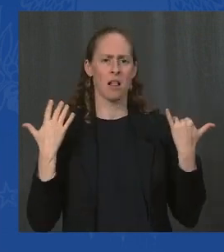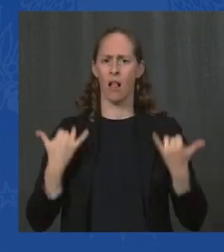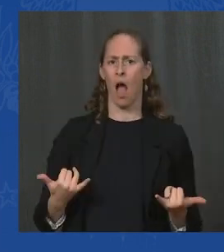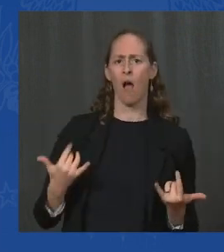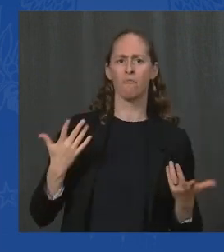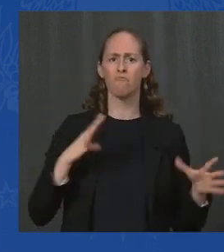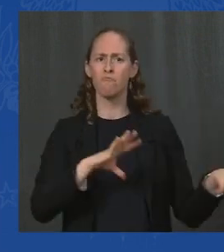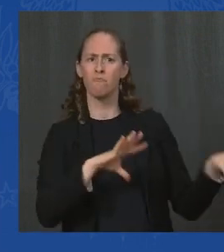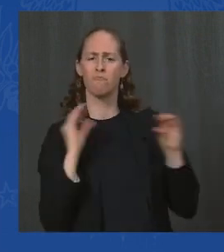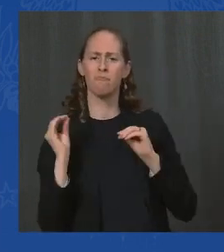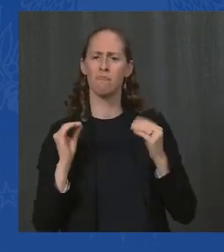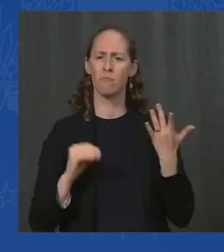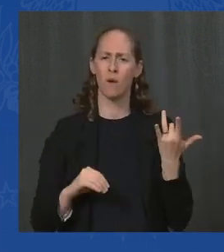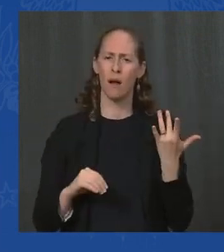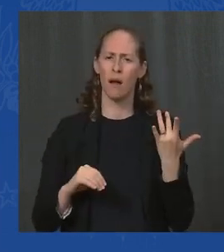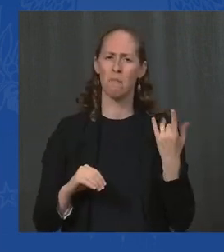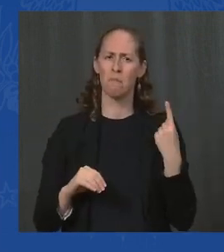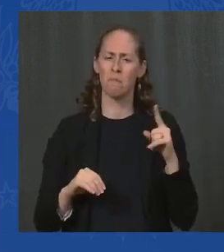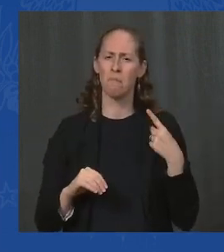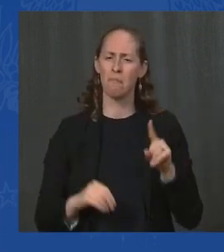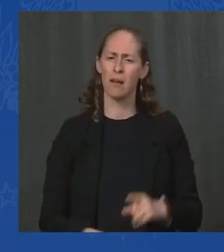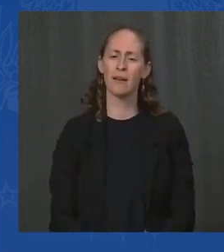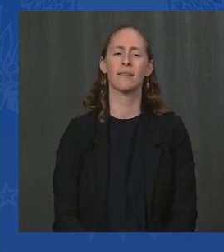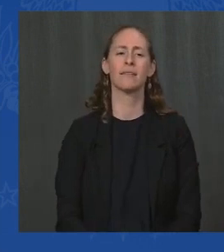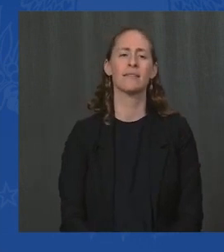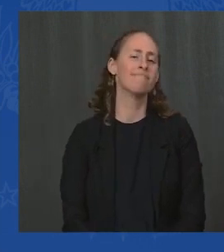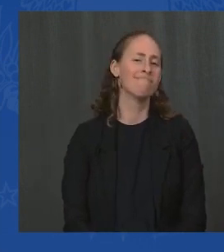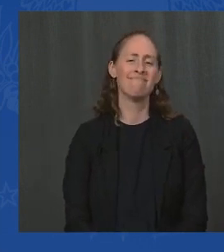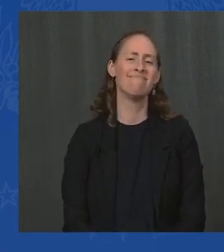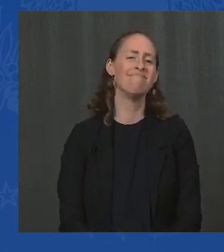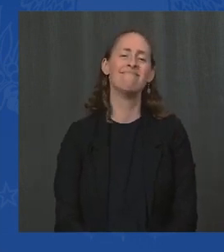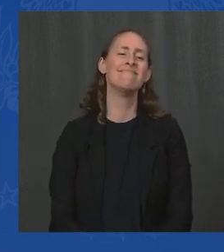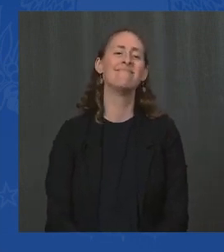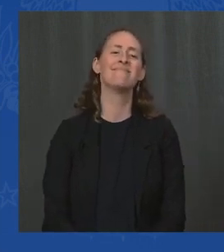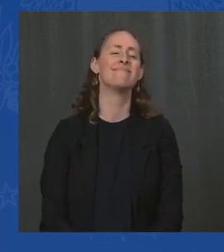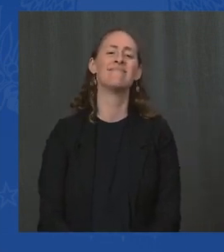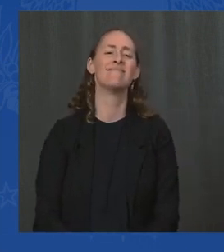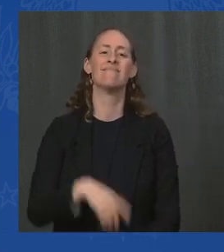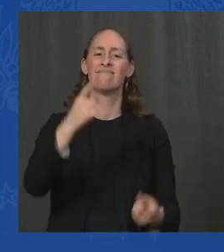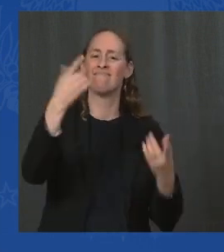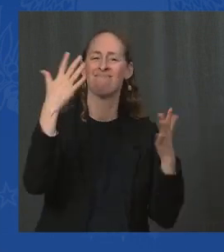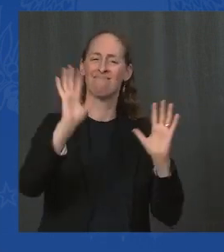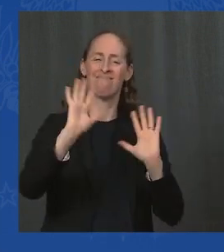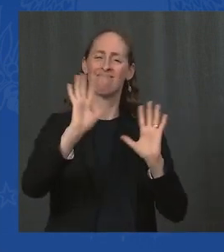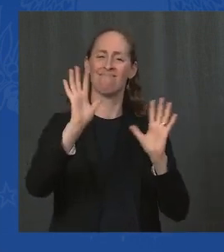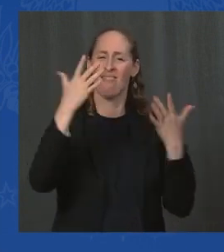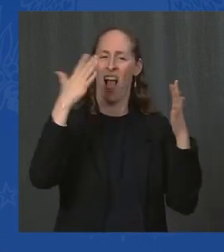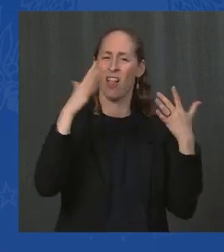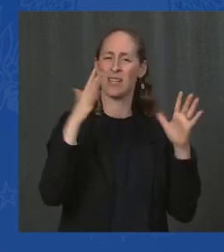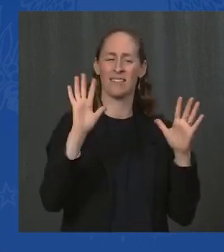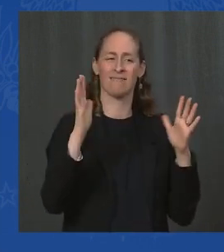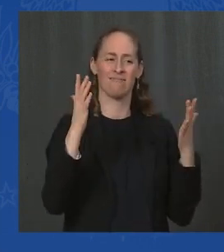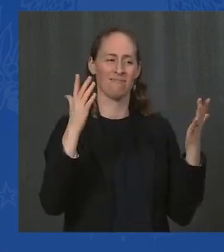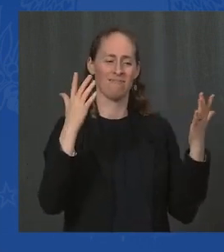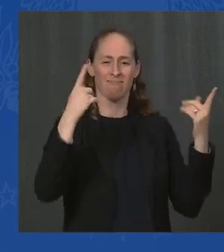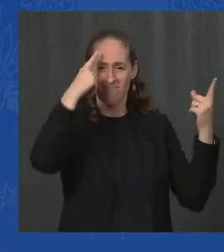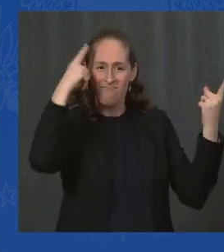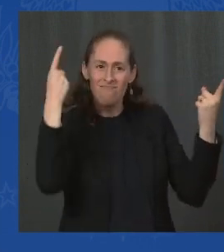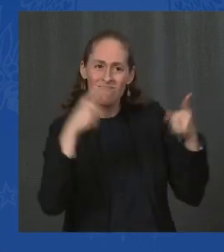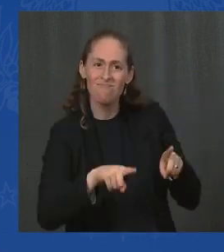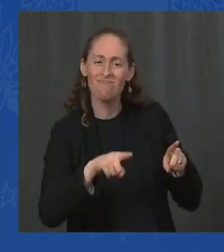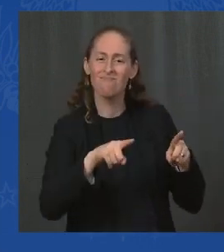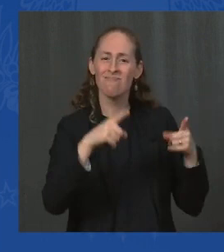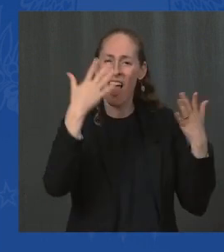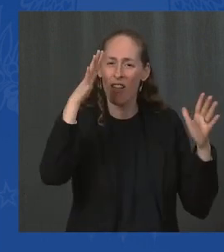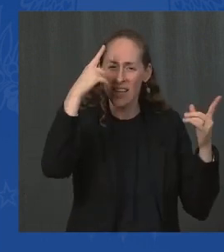The fact is, everything had changed. My predecessor had made a deal with the